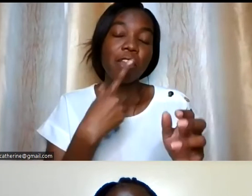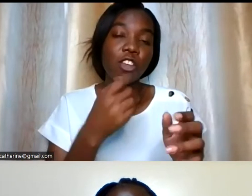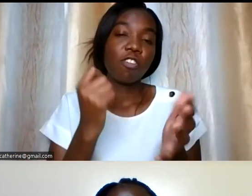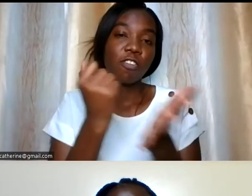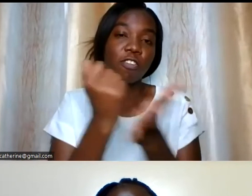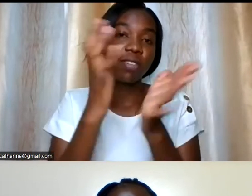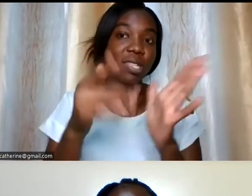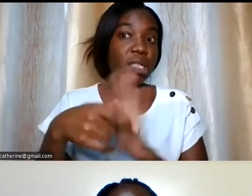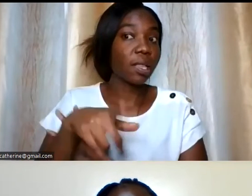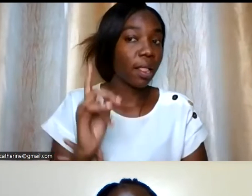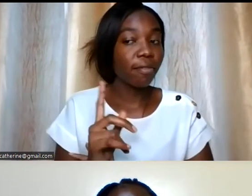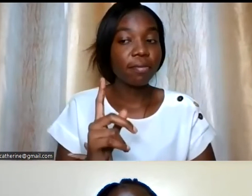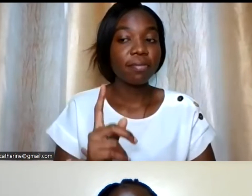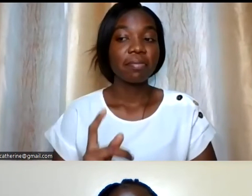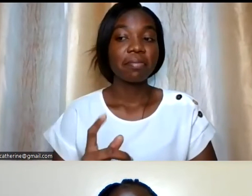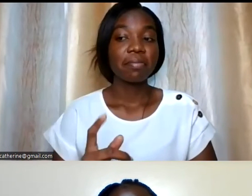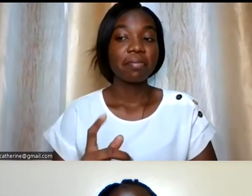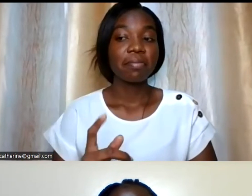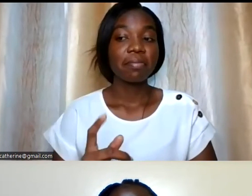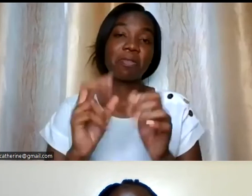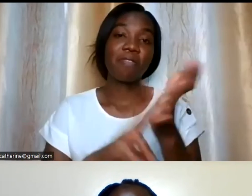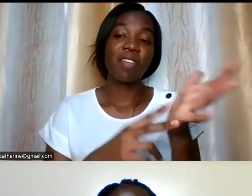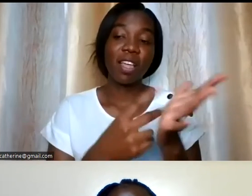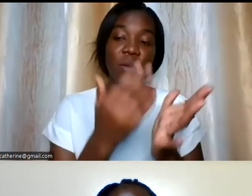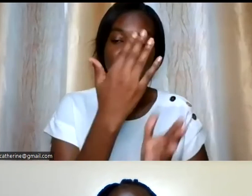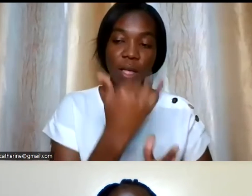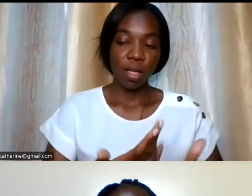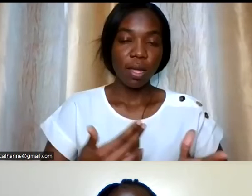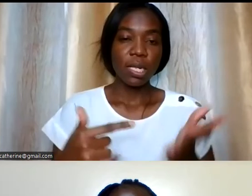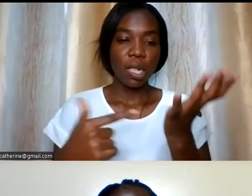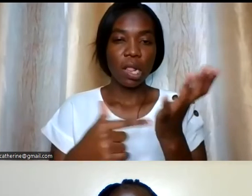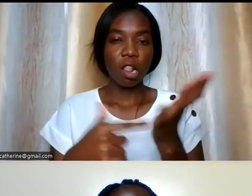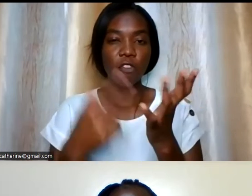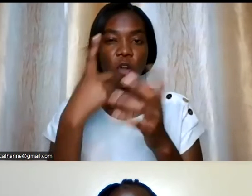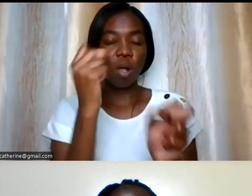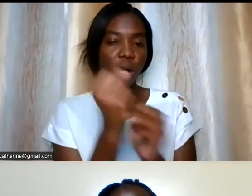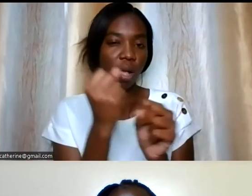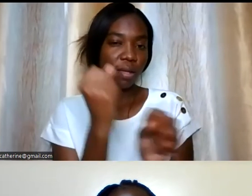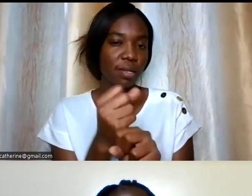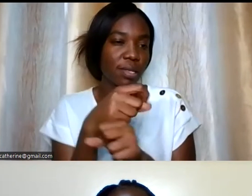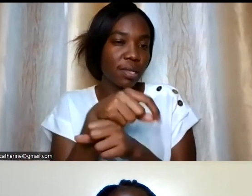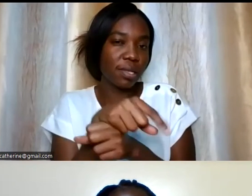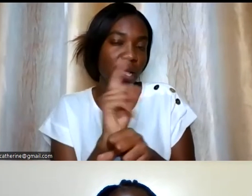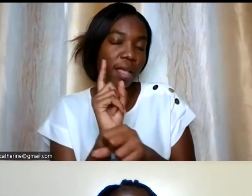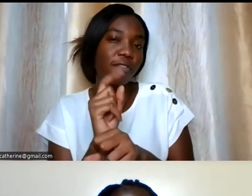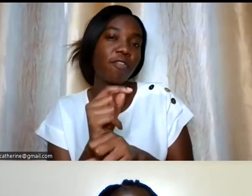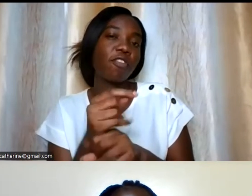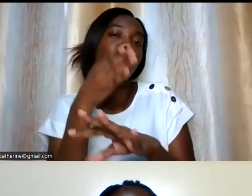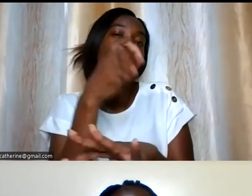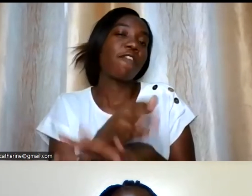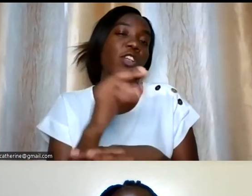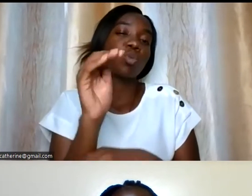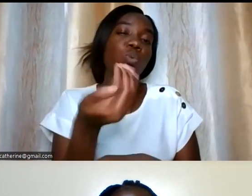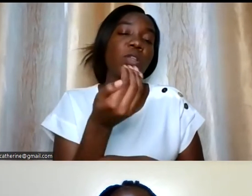themselves, they are bound to fail. Why? Because the technicalities of the work itself are beyond their scope. So you